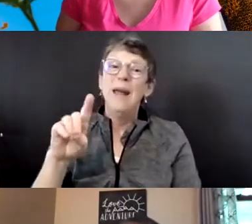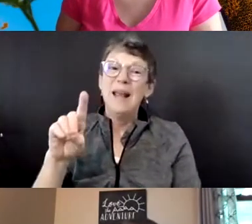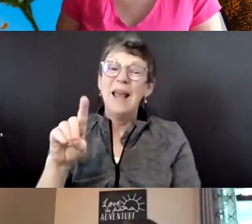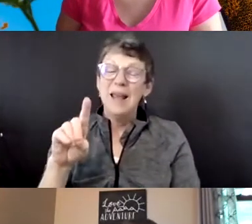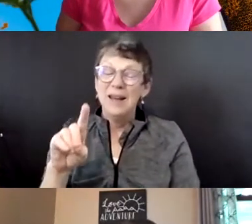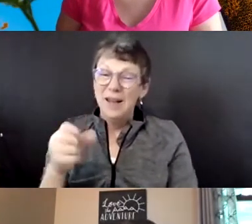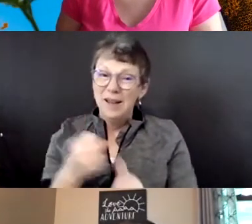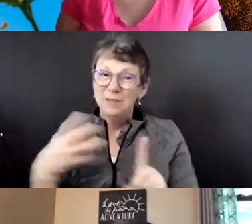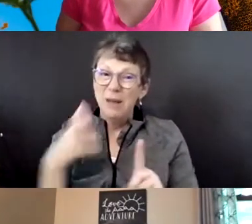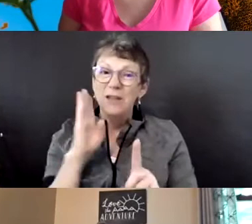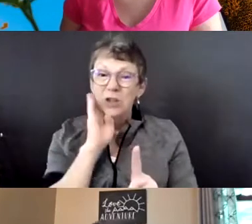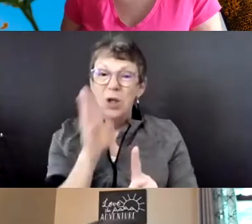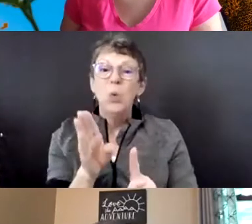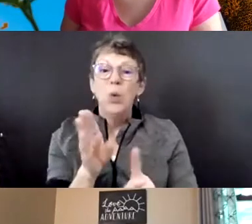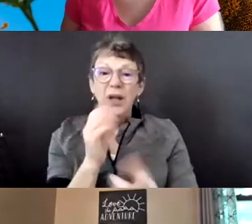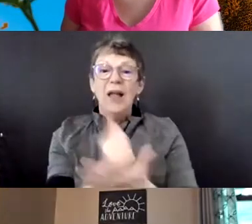that wait list.